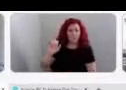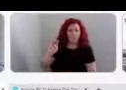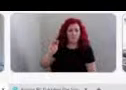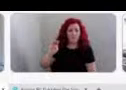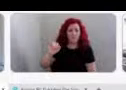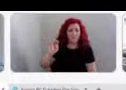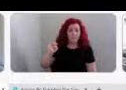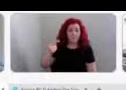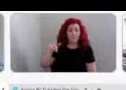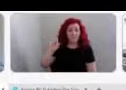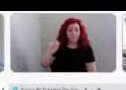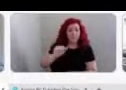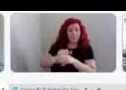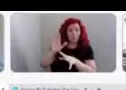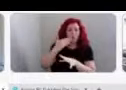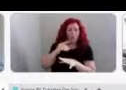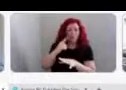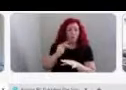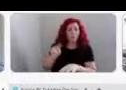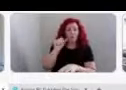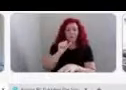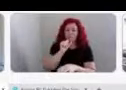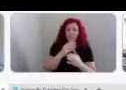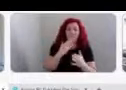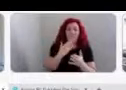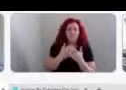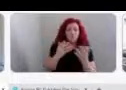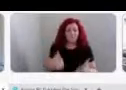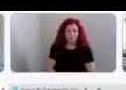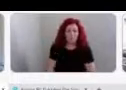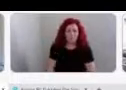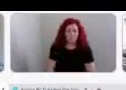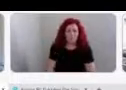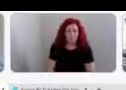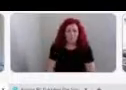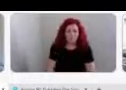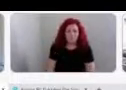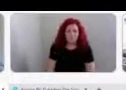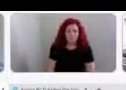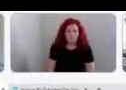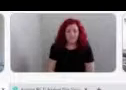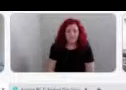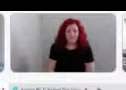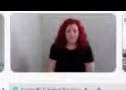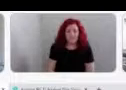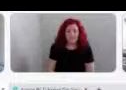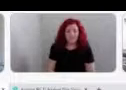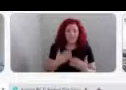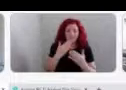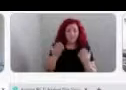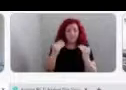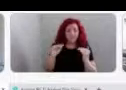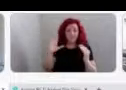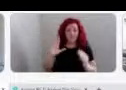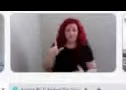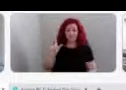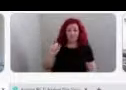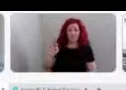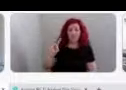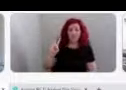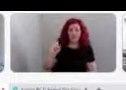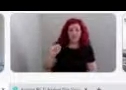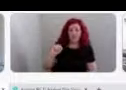northern arizona thank you so very much thank you our next speaker is linda johnson